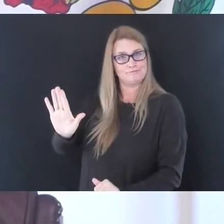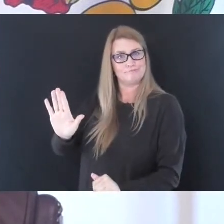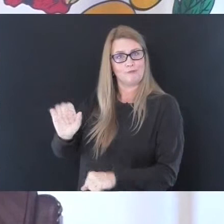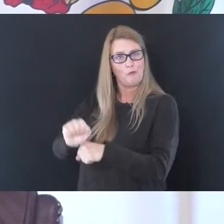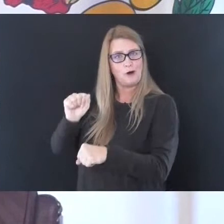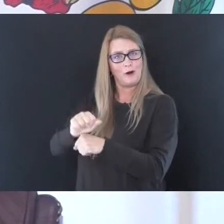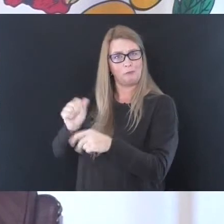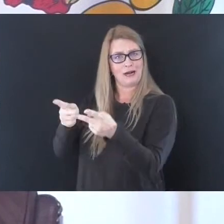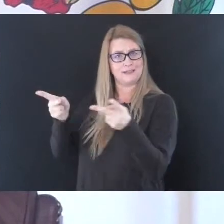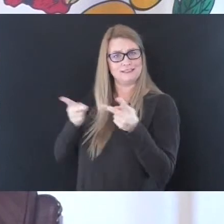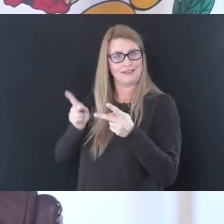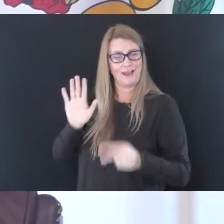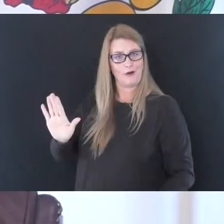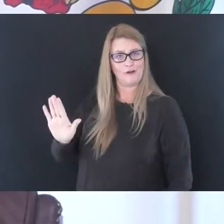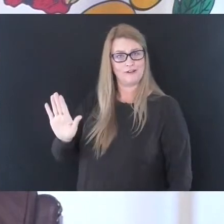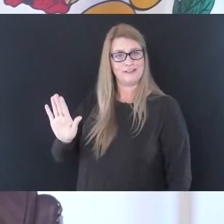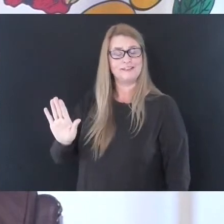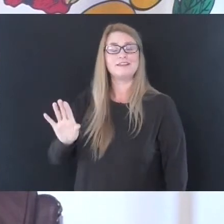so.